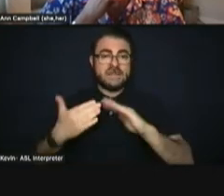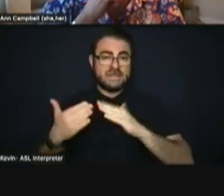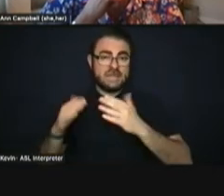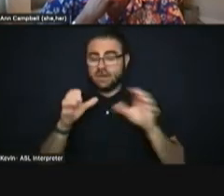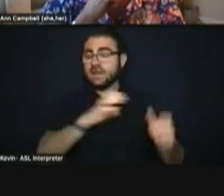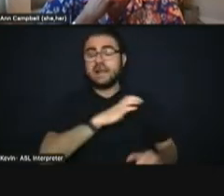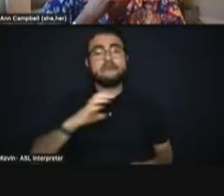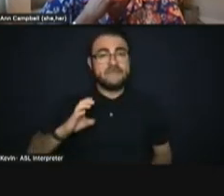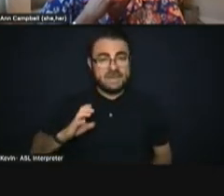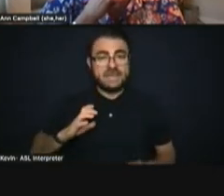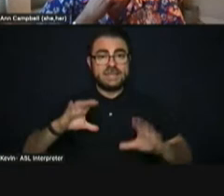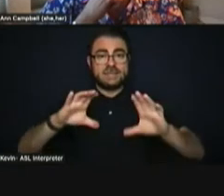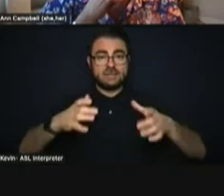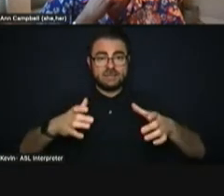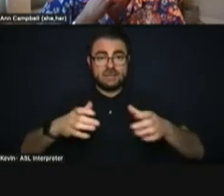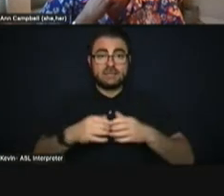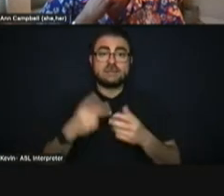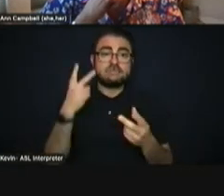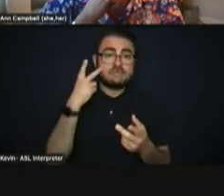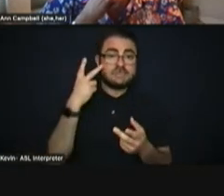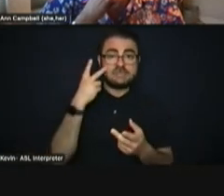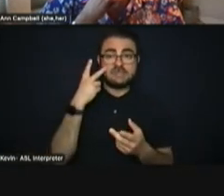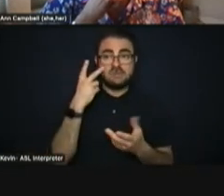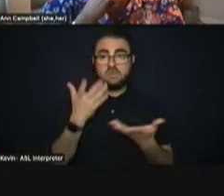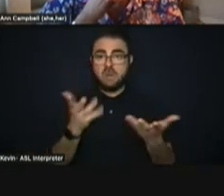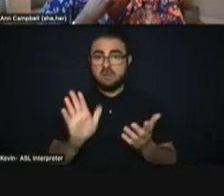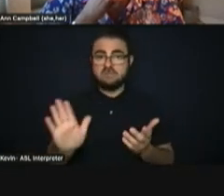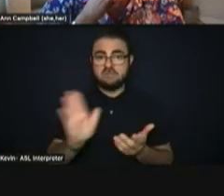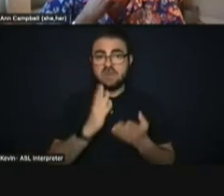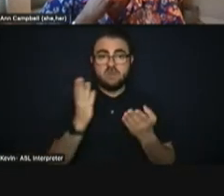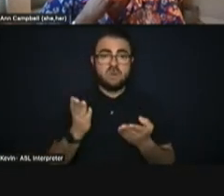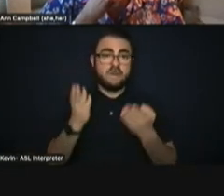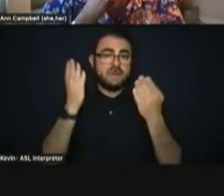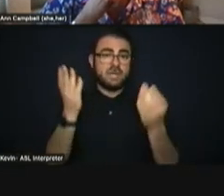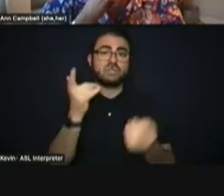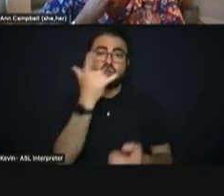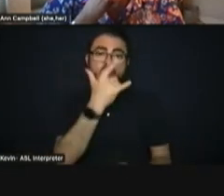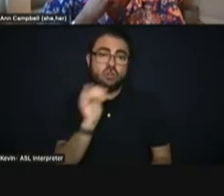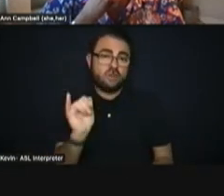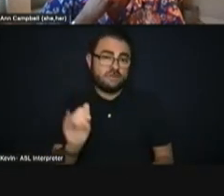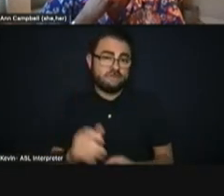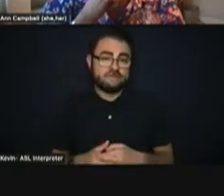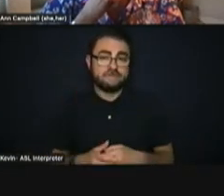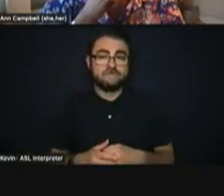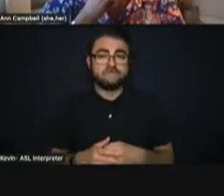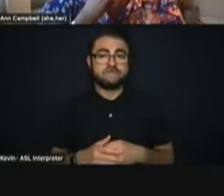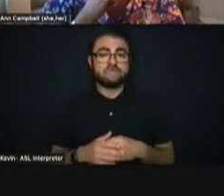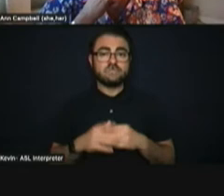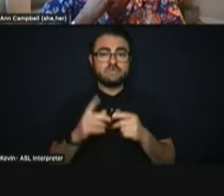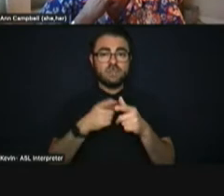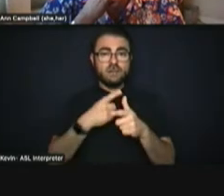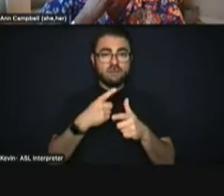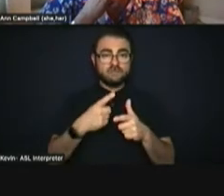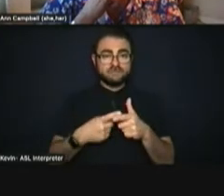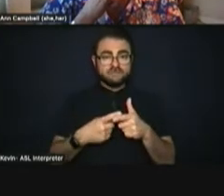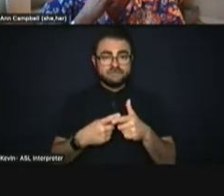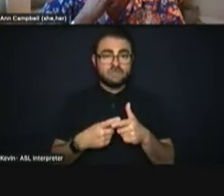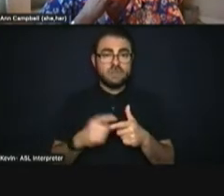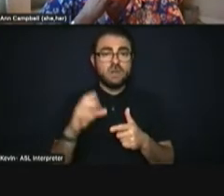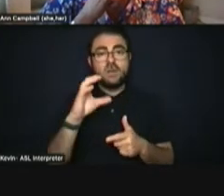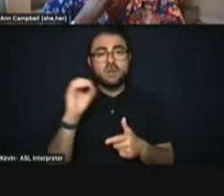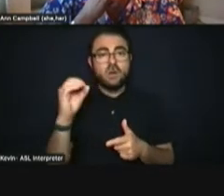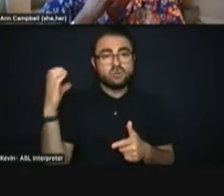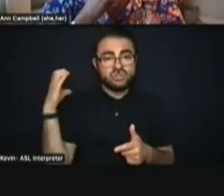begin to see what recommendations should look like. And then co-chair, and